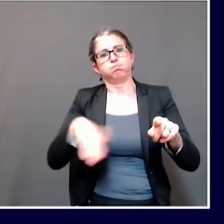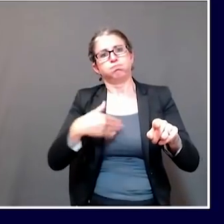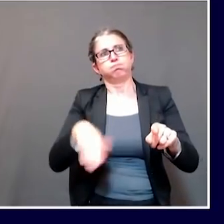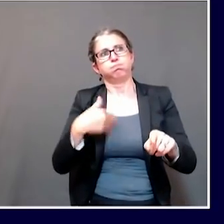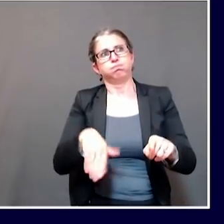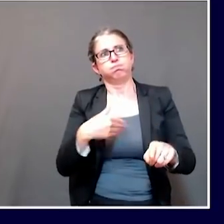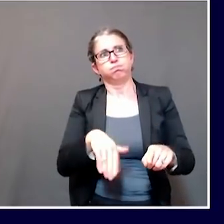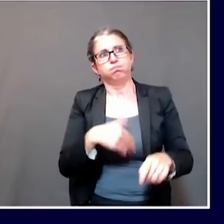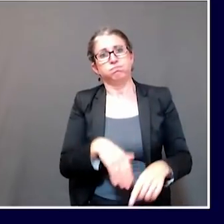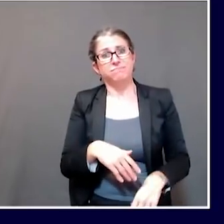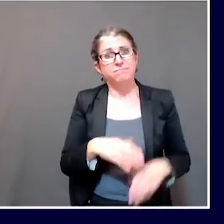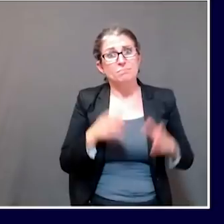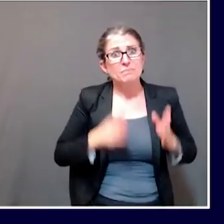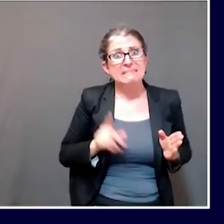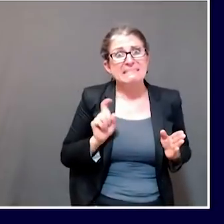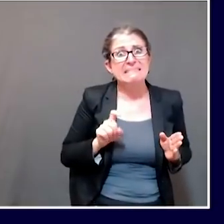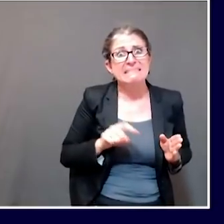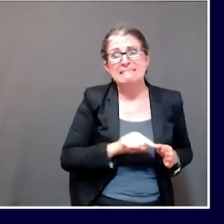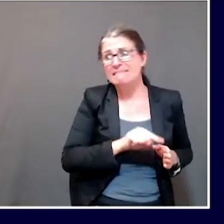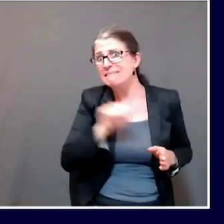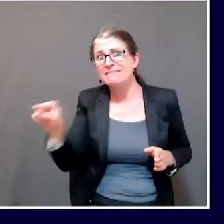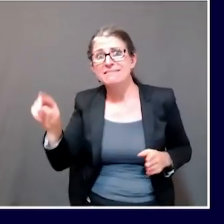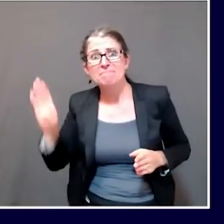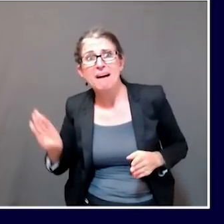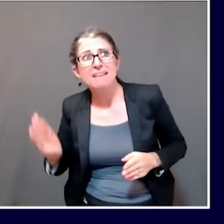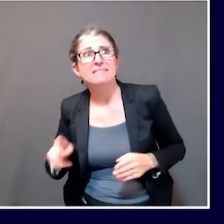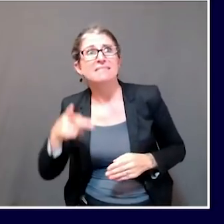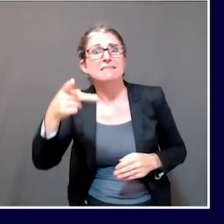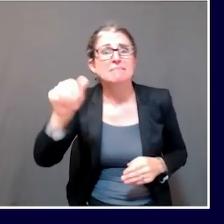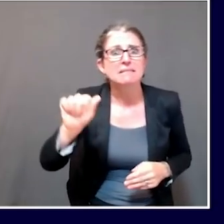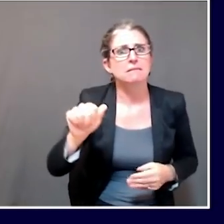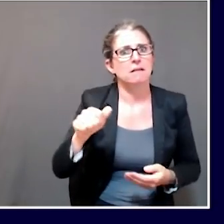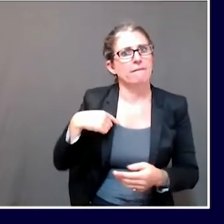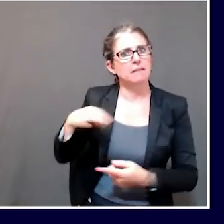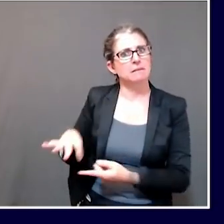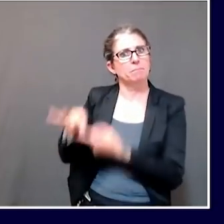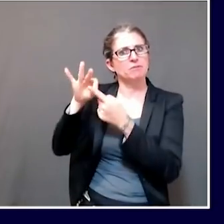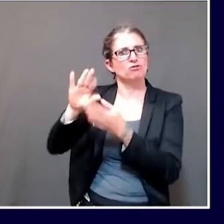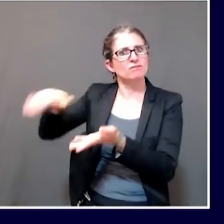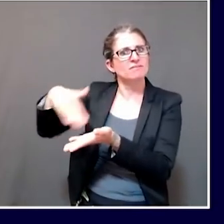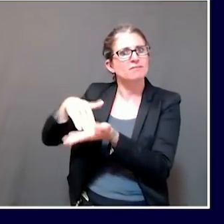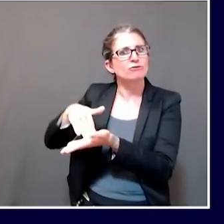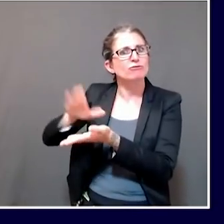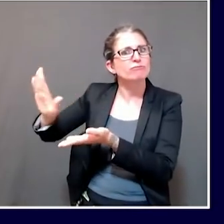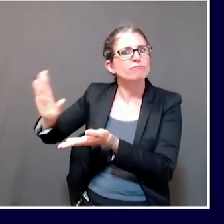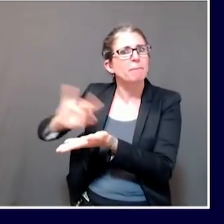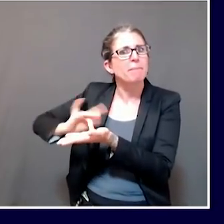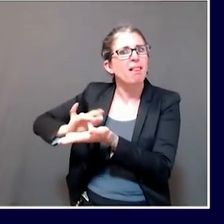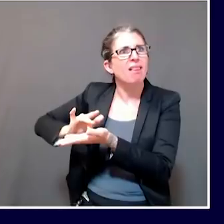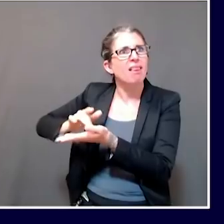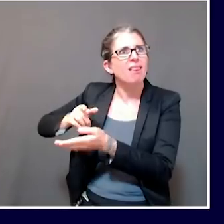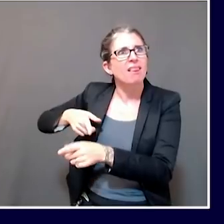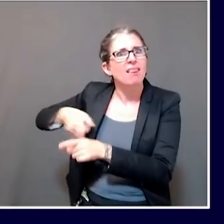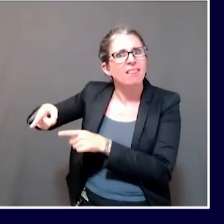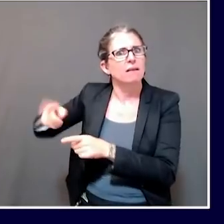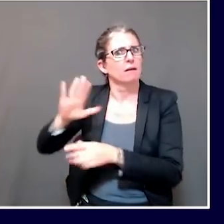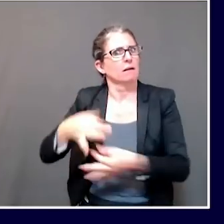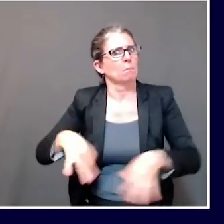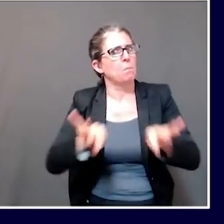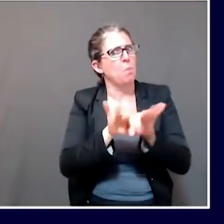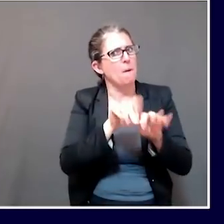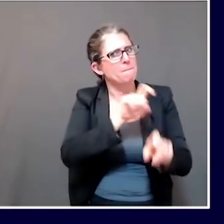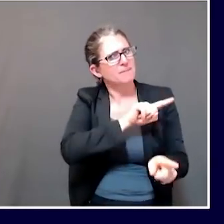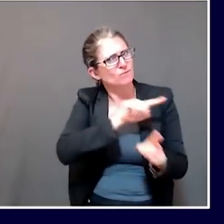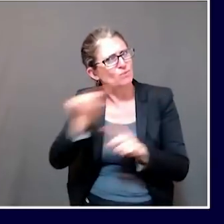to Pennsylvania, et cetera, we understand that that treatment is absolutely needed, but there's still the possibility